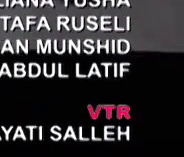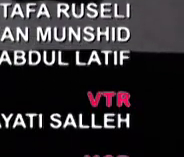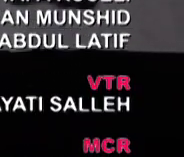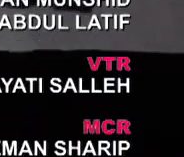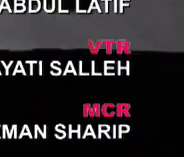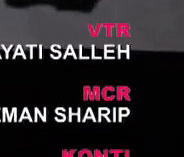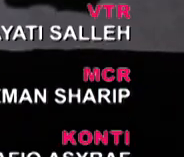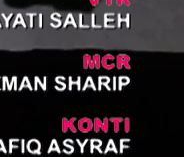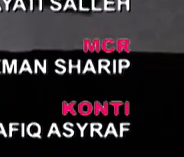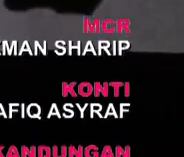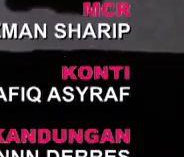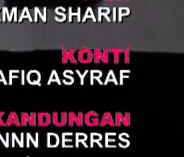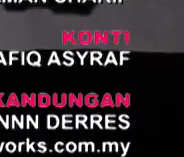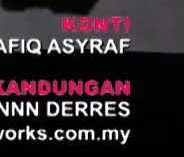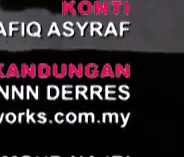gorilla.